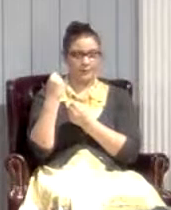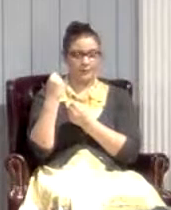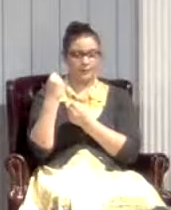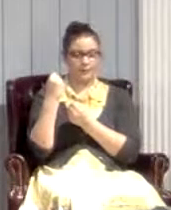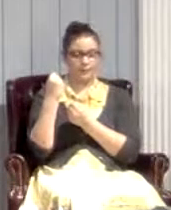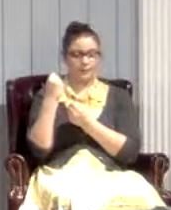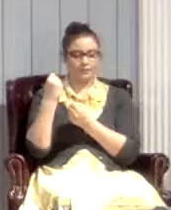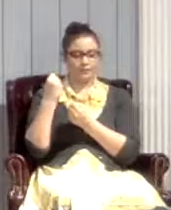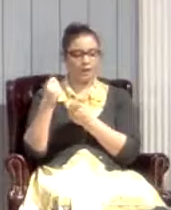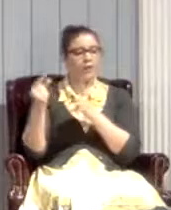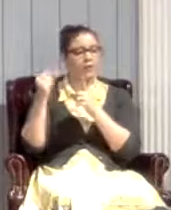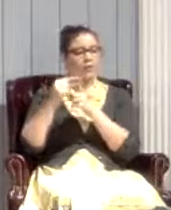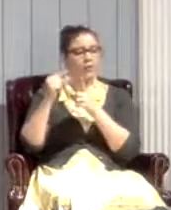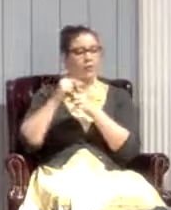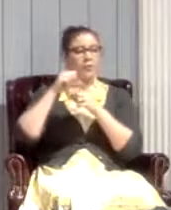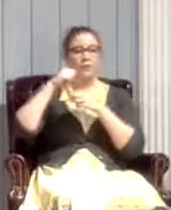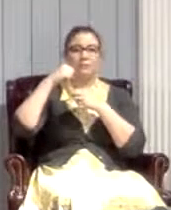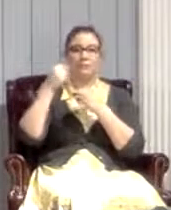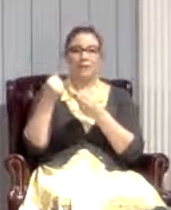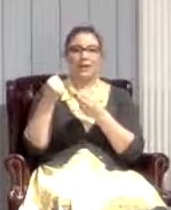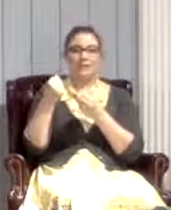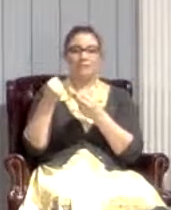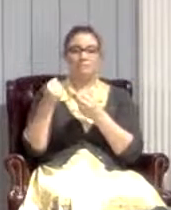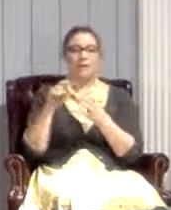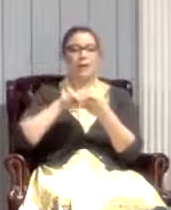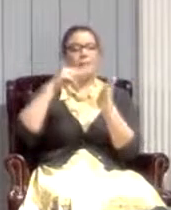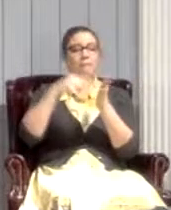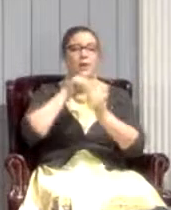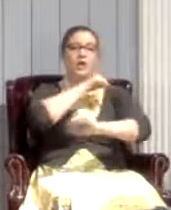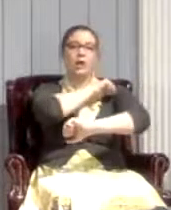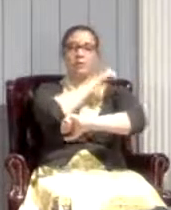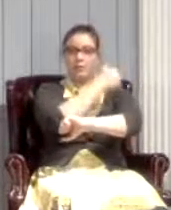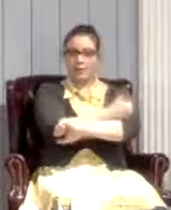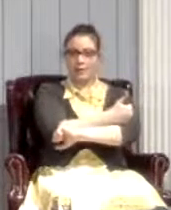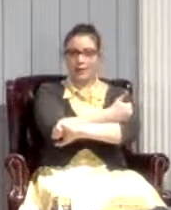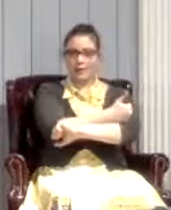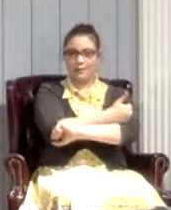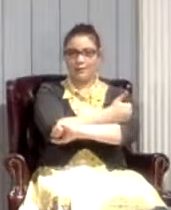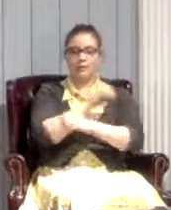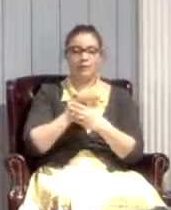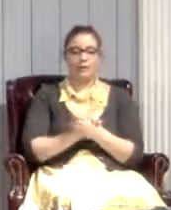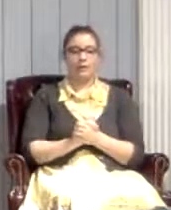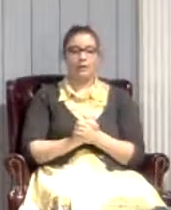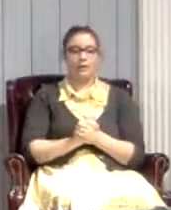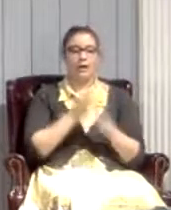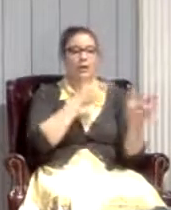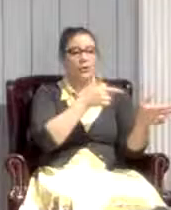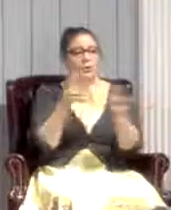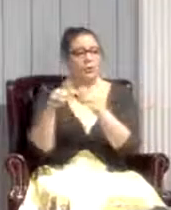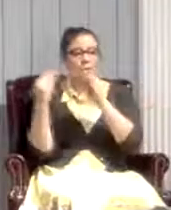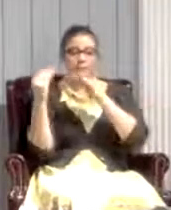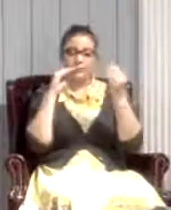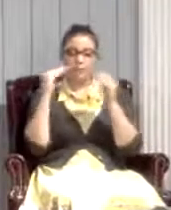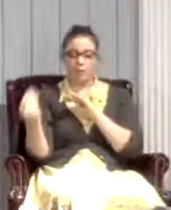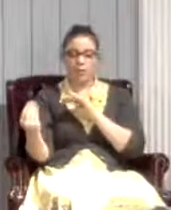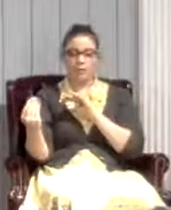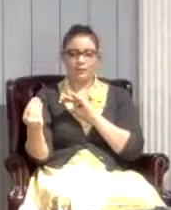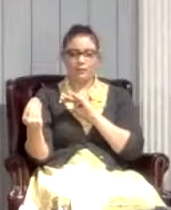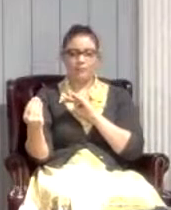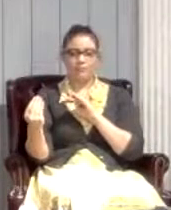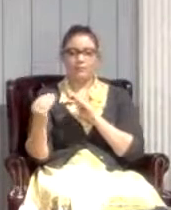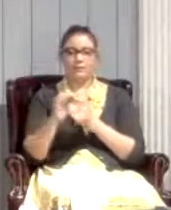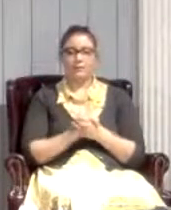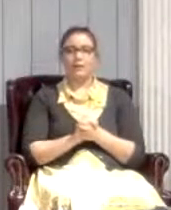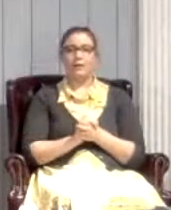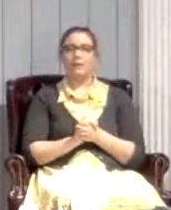word mighty, it means authoritative. It's the weapons of our warfare, or this battle that we're in.